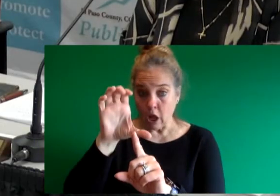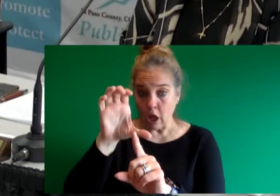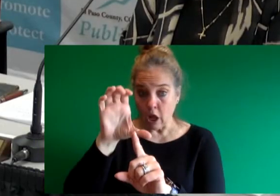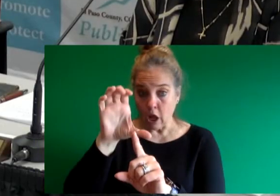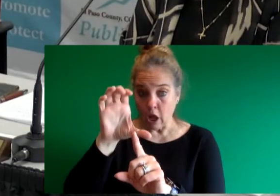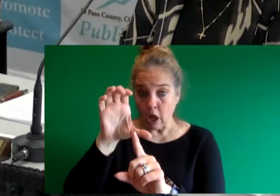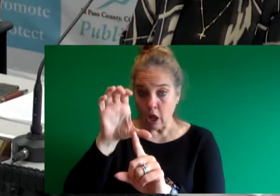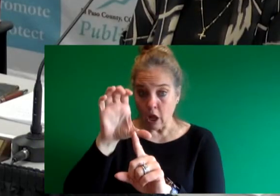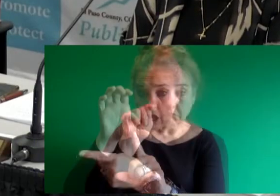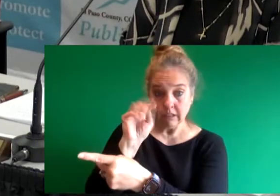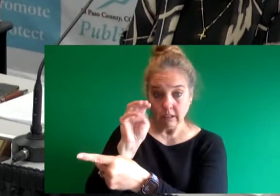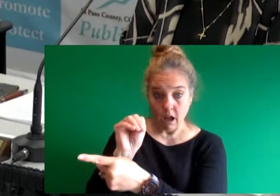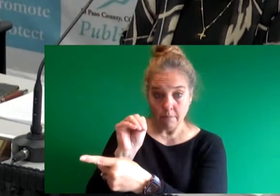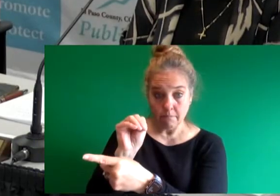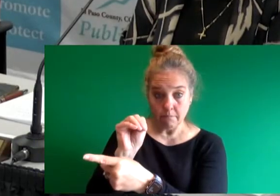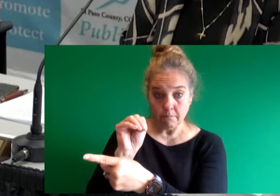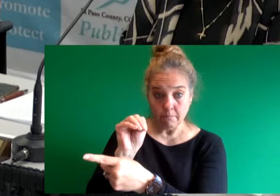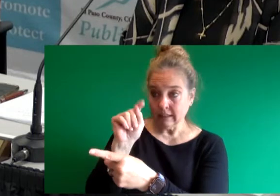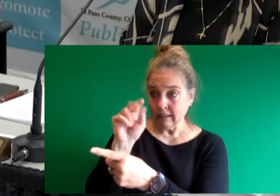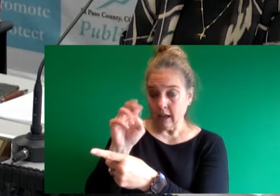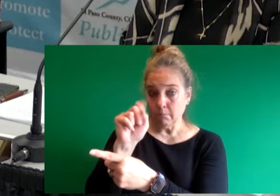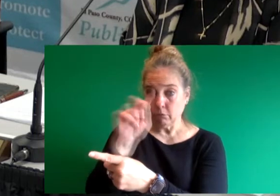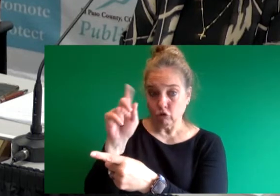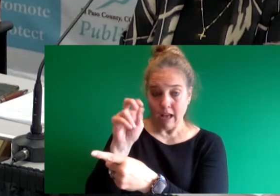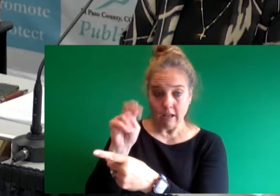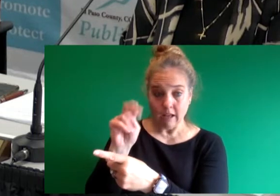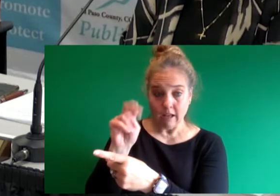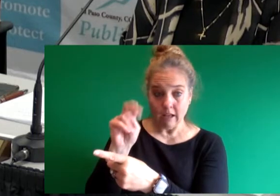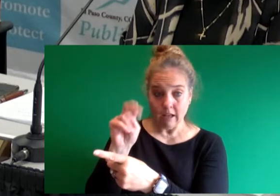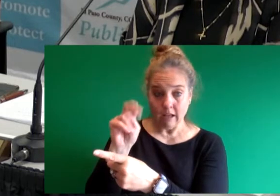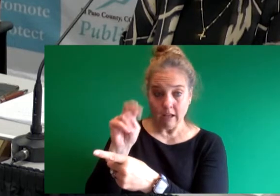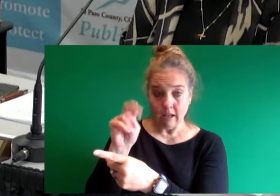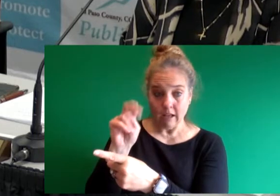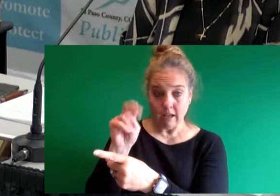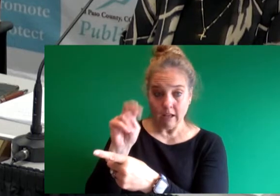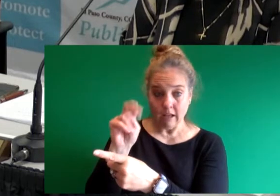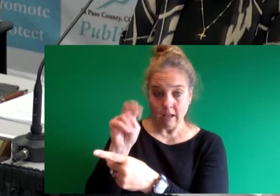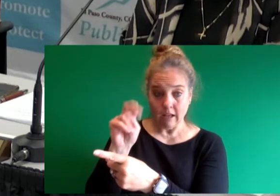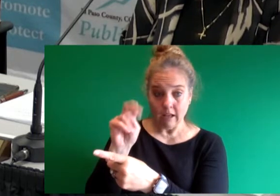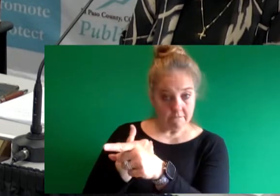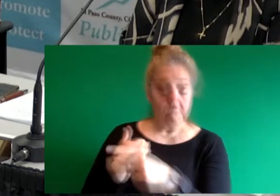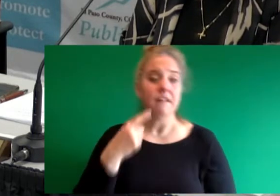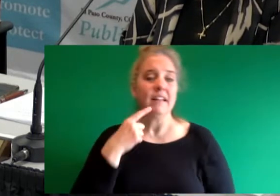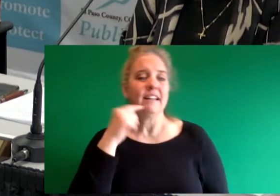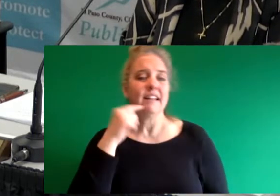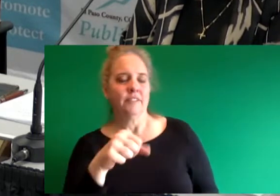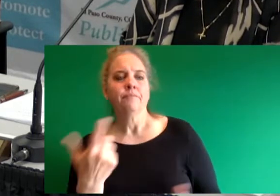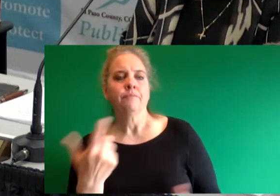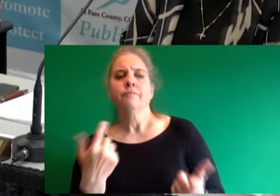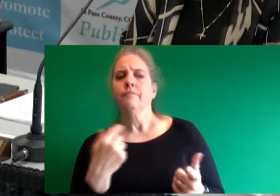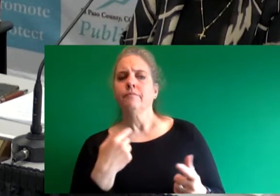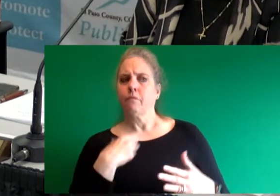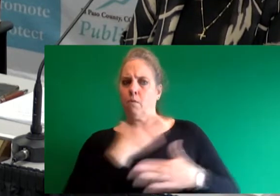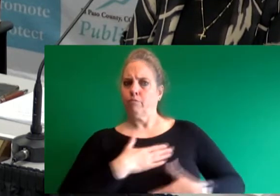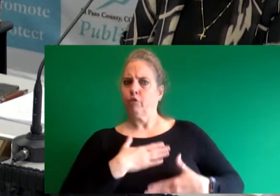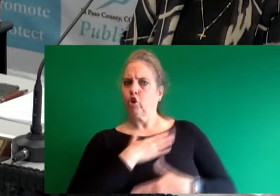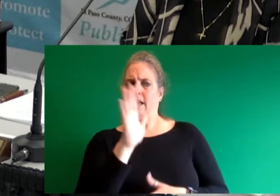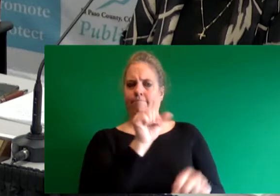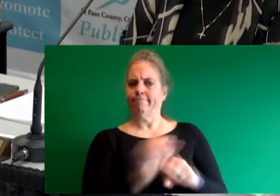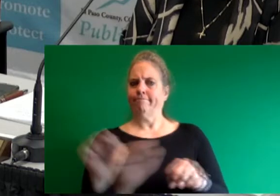very okay. much. Okay. To watch and appreciate all your work. Thank you. Glad you're here. Any other elected